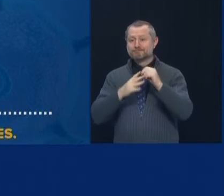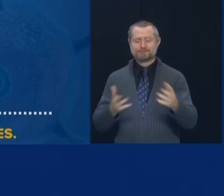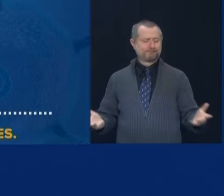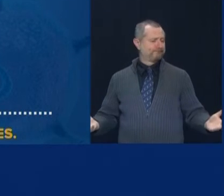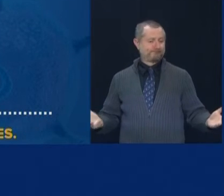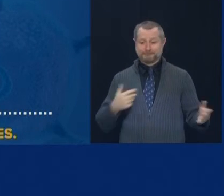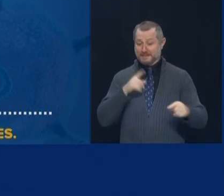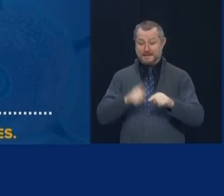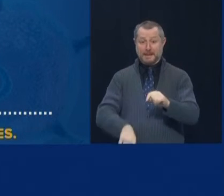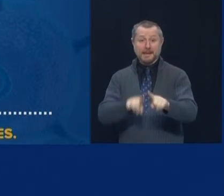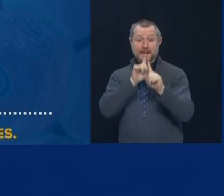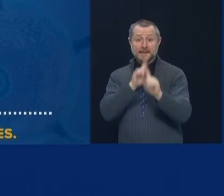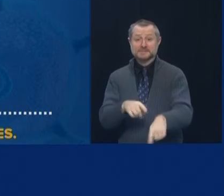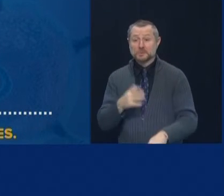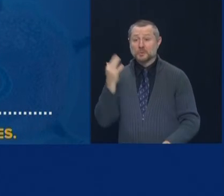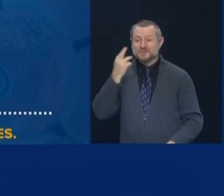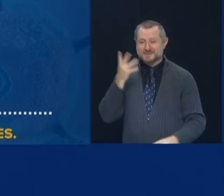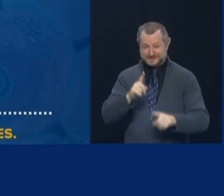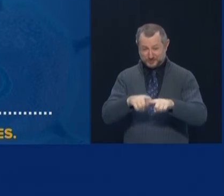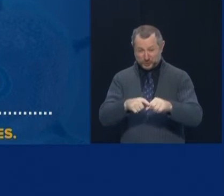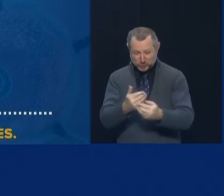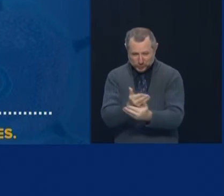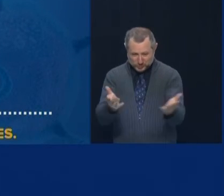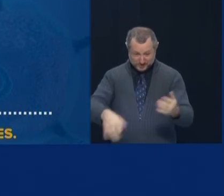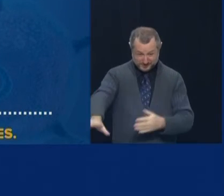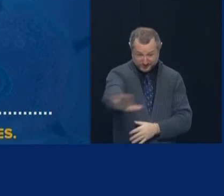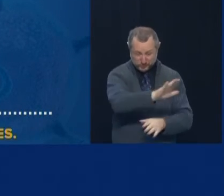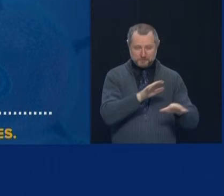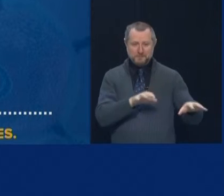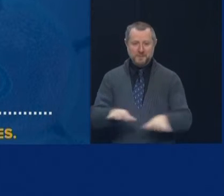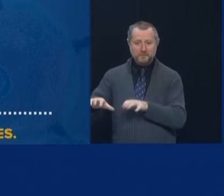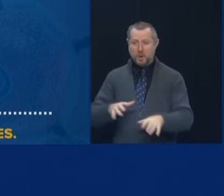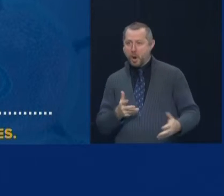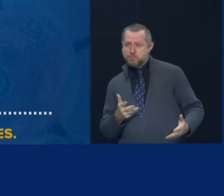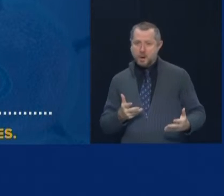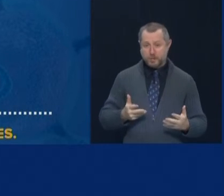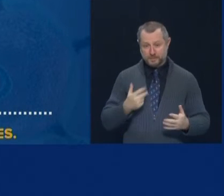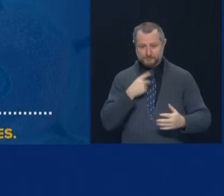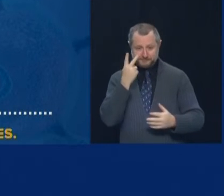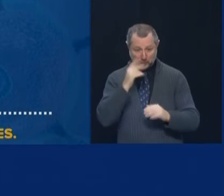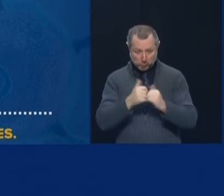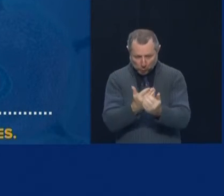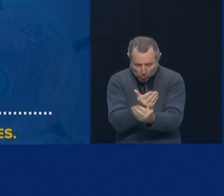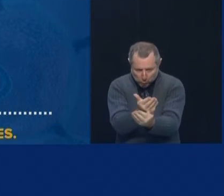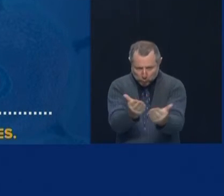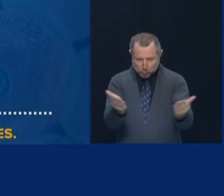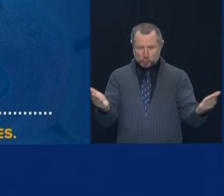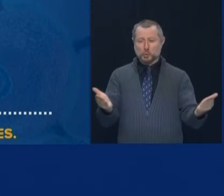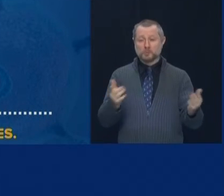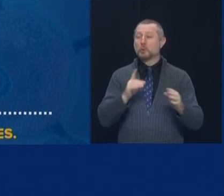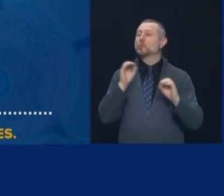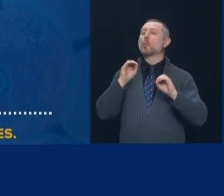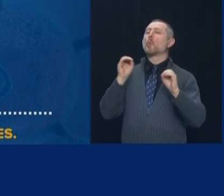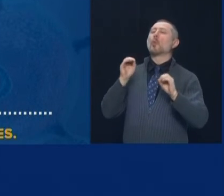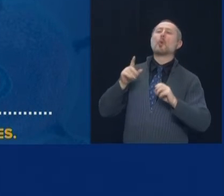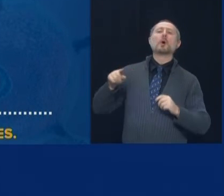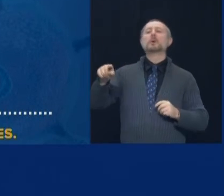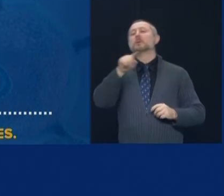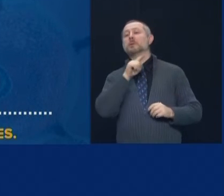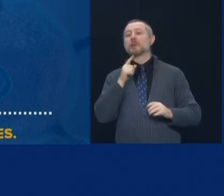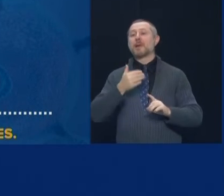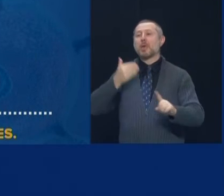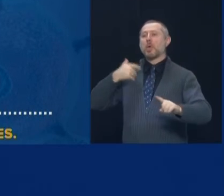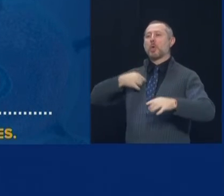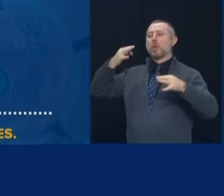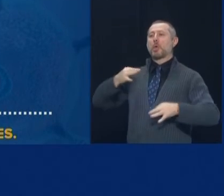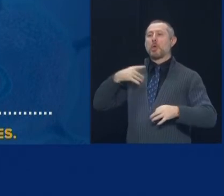do. It is up to us. There is no predetermined fate. It is a pure function